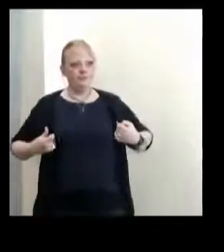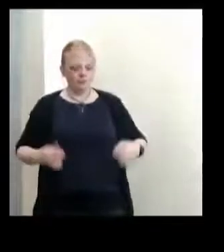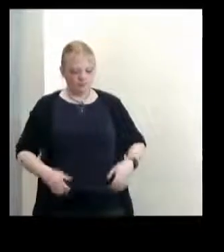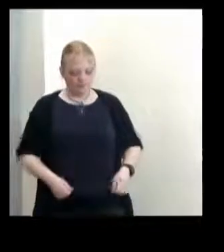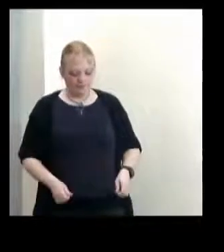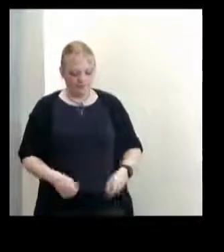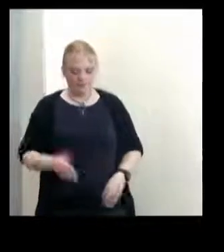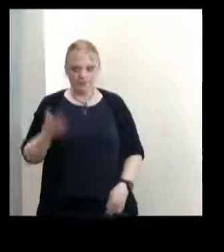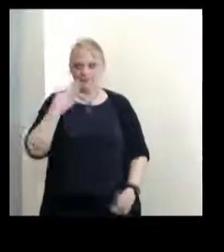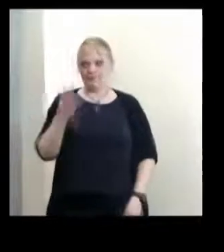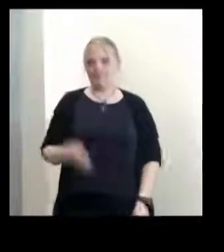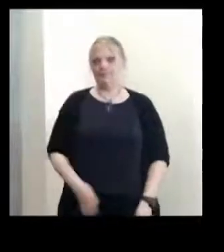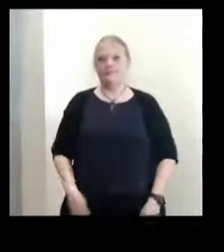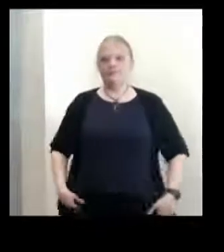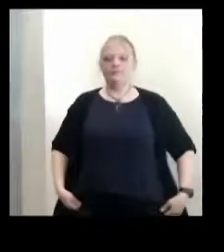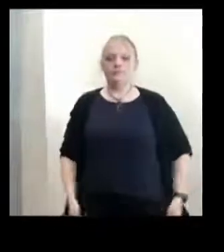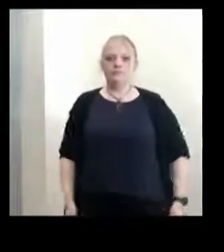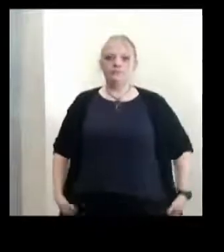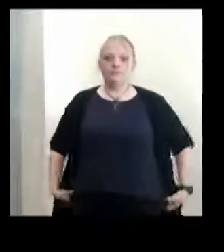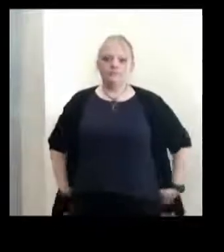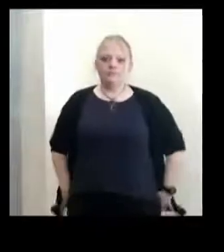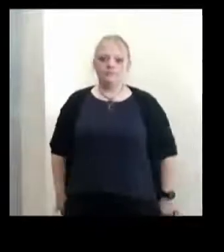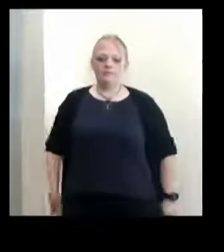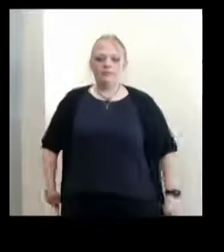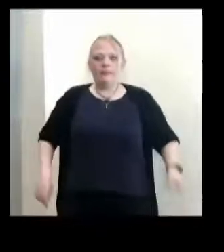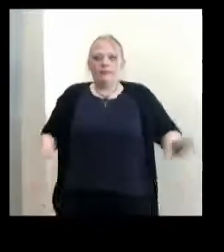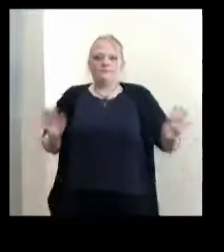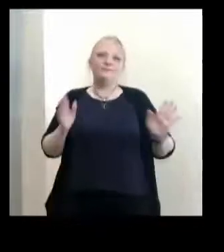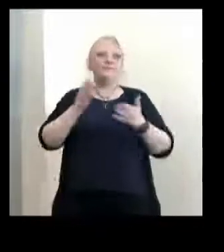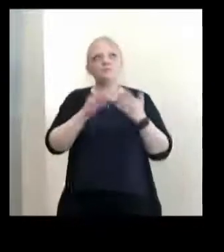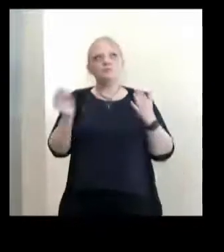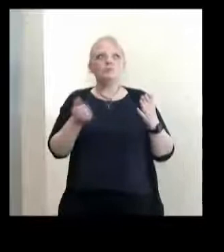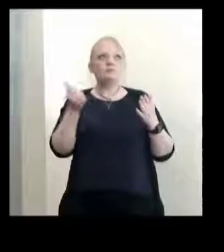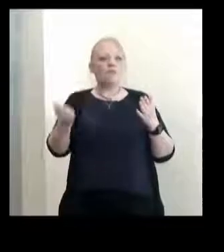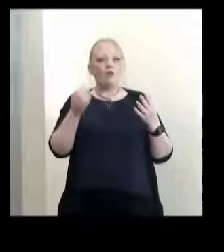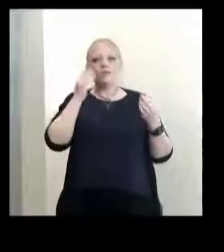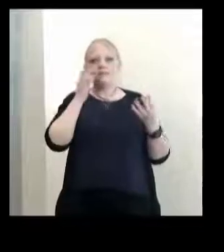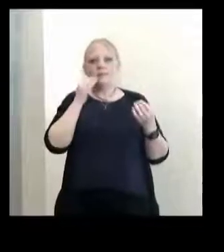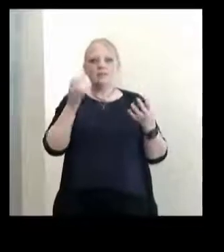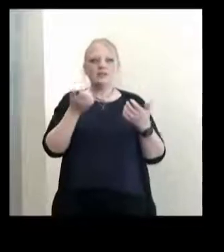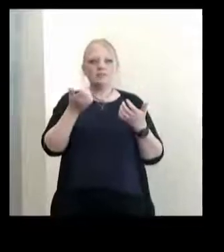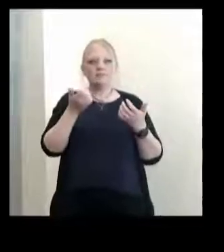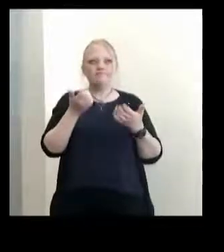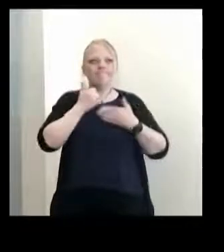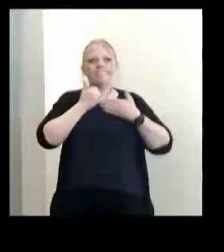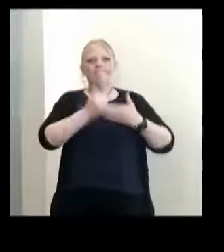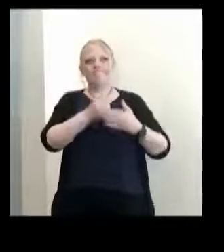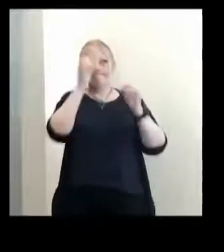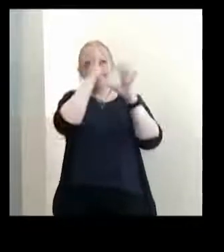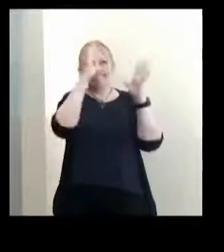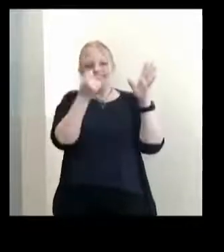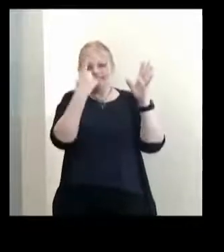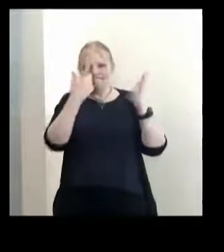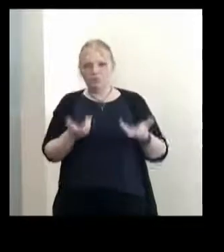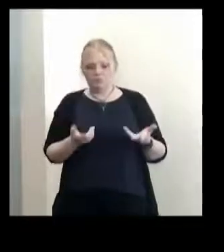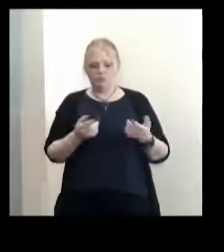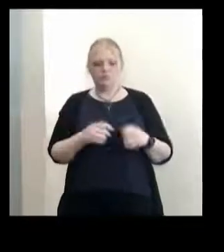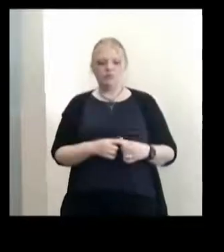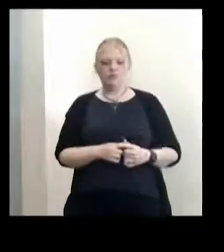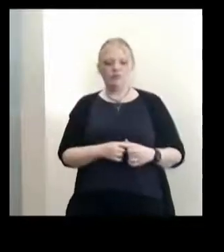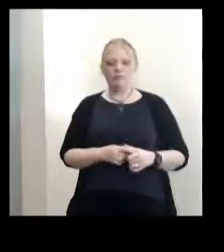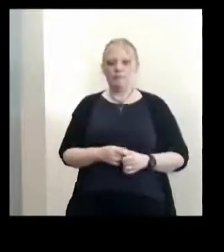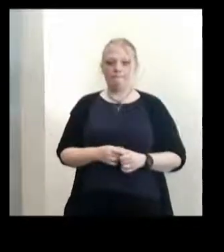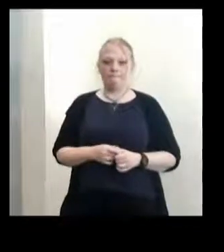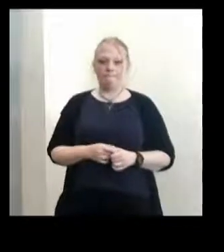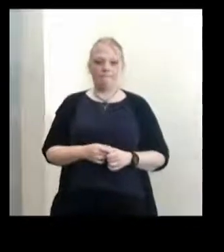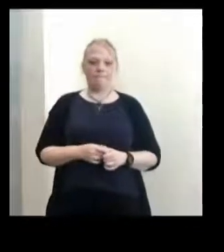Thank you. So just to give you some other information to help you put it in perspective, first of all, this has only been